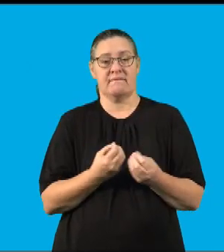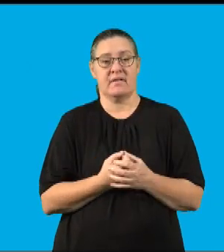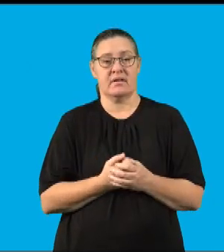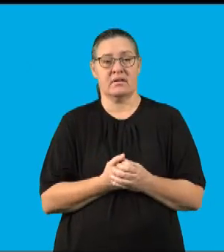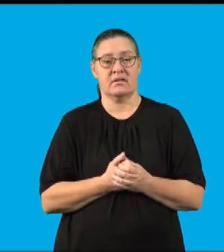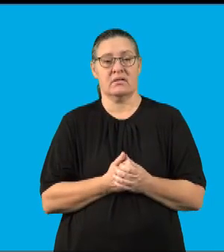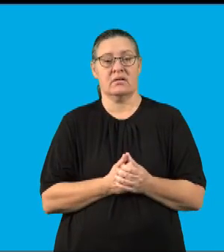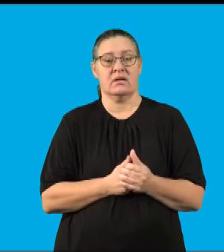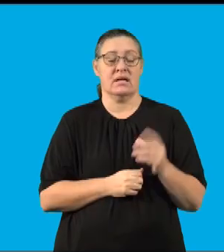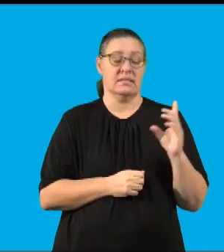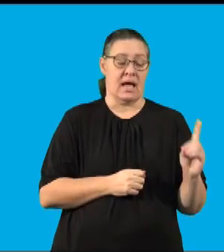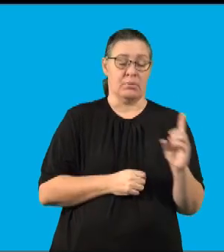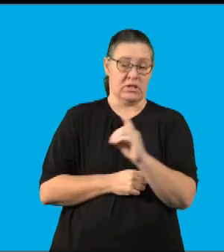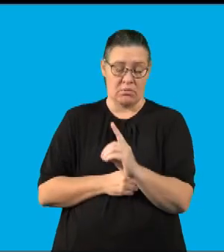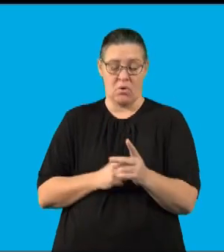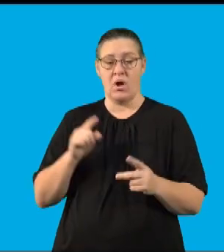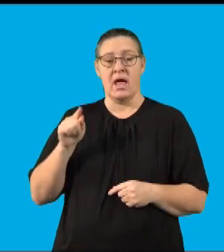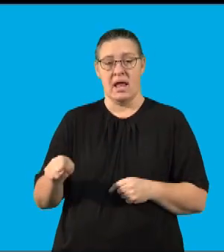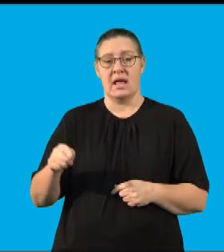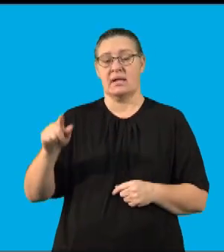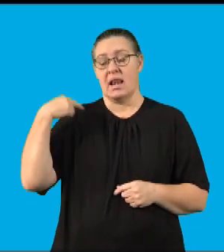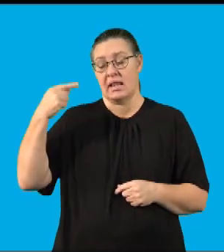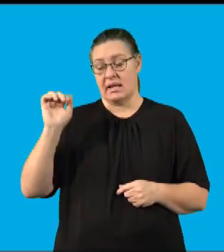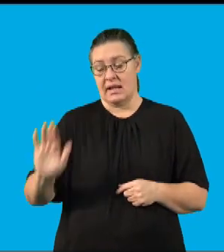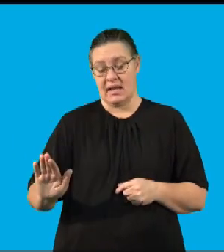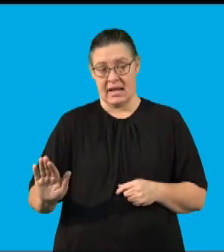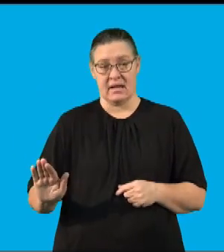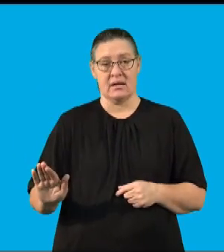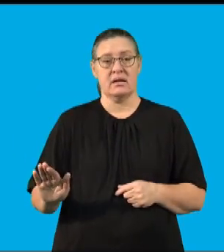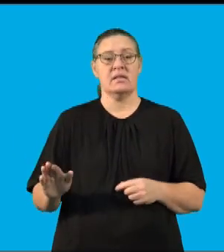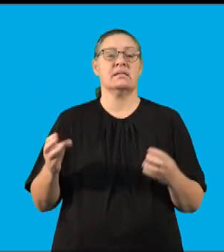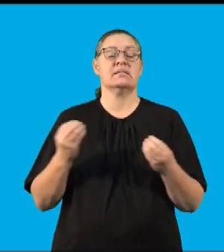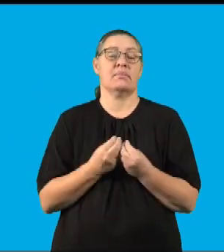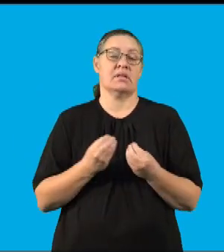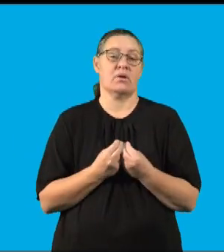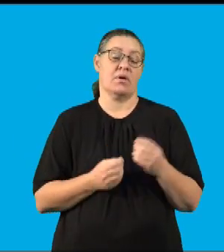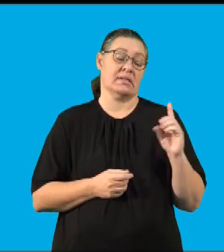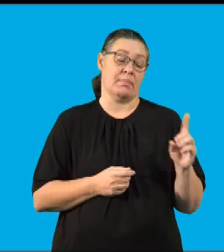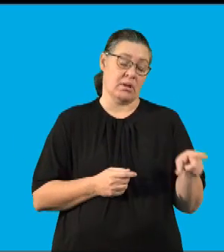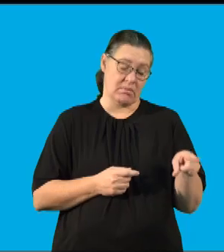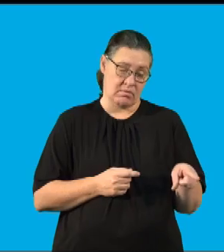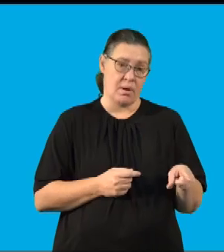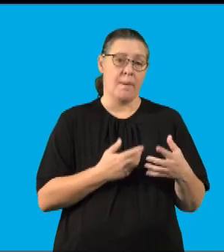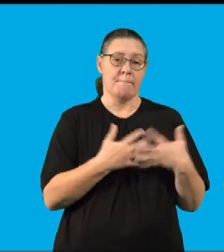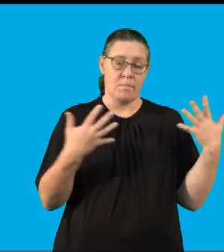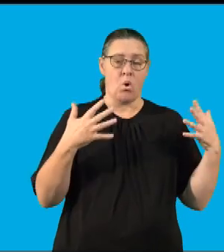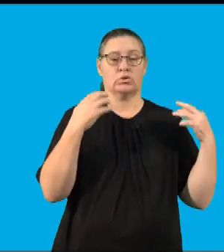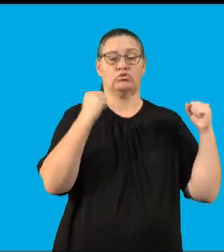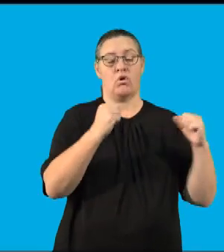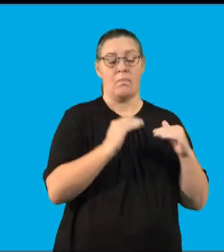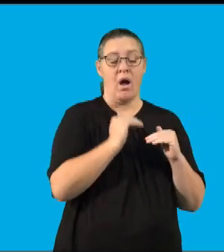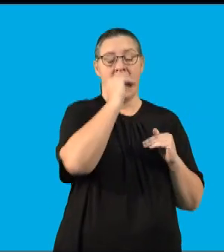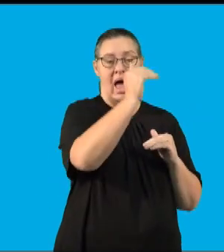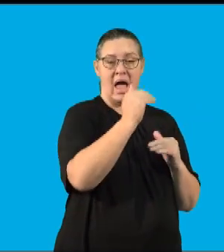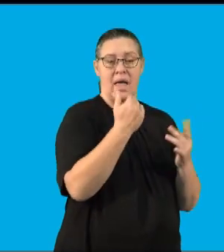have these two, the dipole-dipole forces and the London forces, the substance with the dipole-dipole forces will have